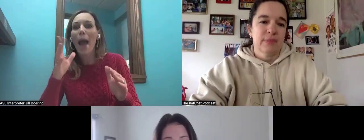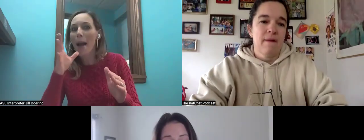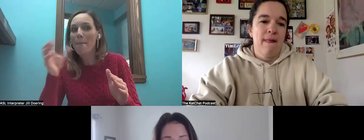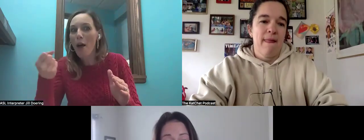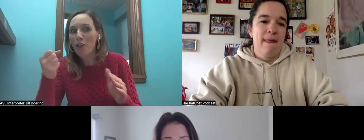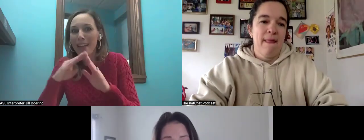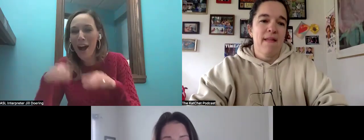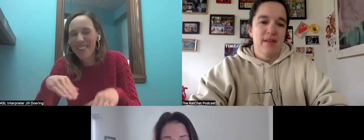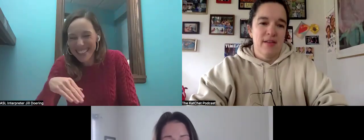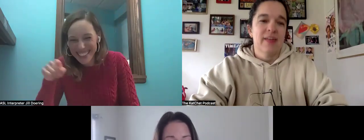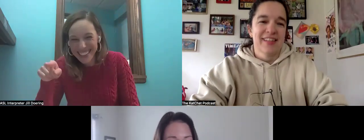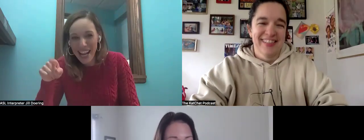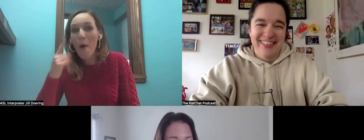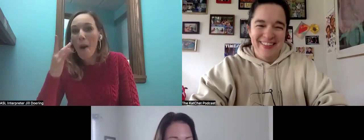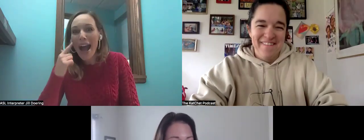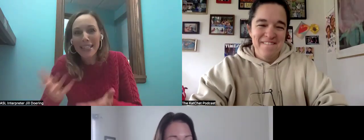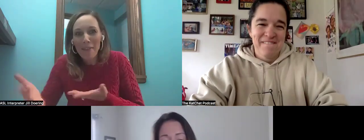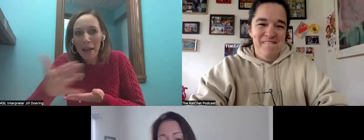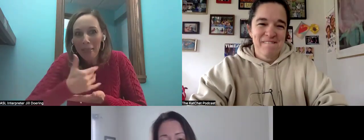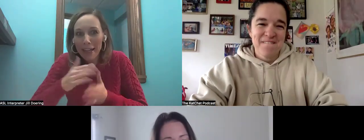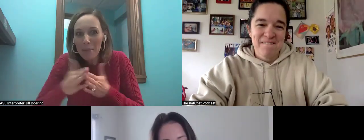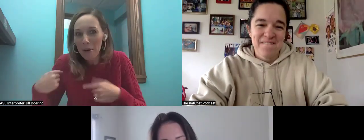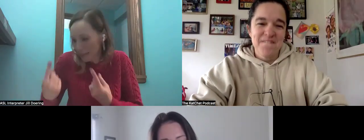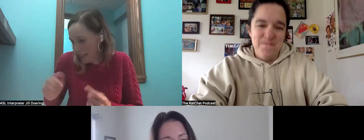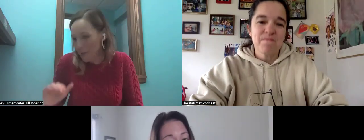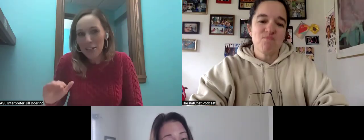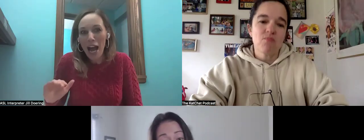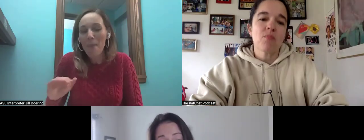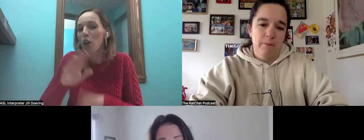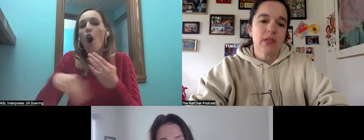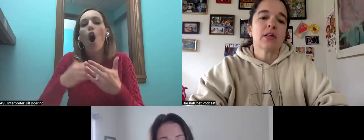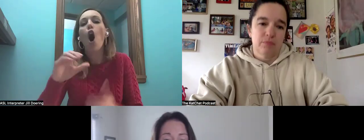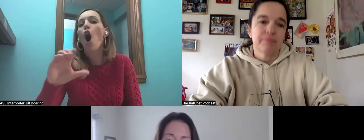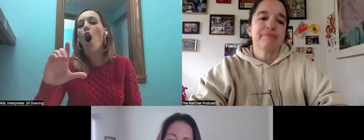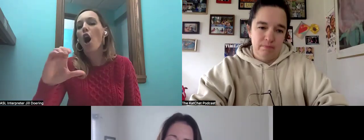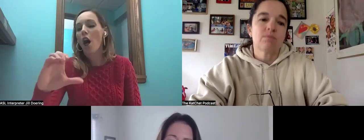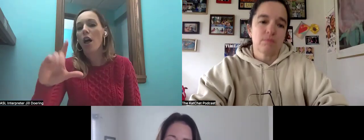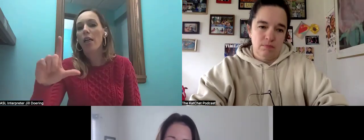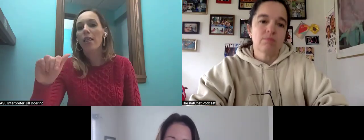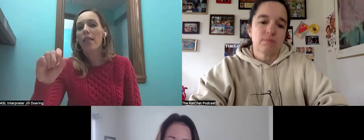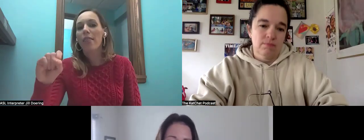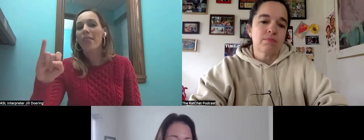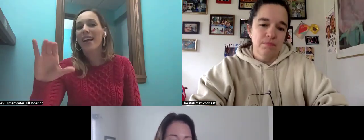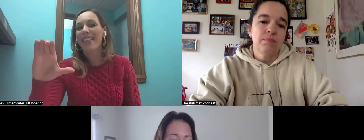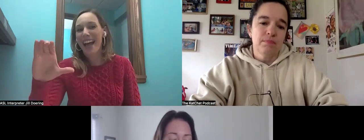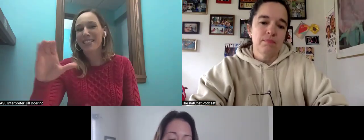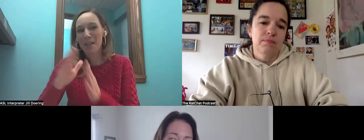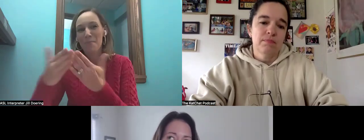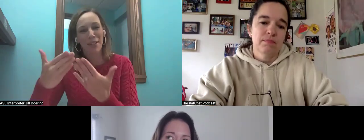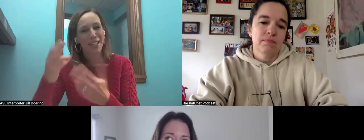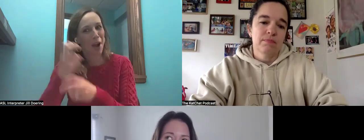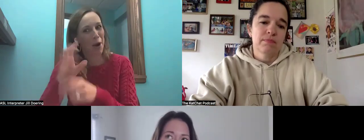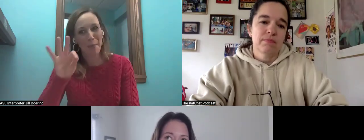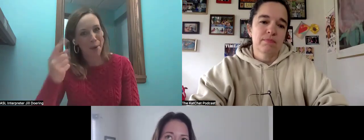collecting books since I was a child. All the classics, I've loved them all. It's really hard to pick one, and it also